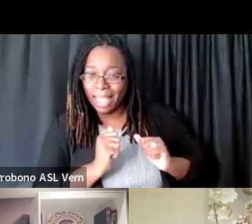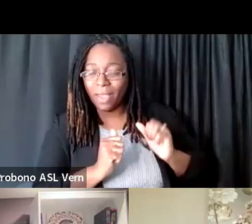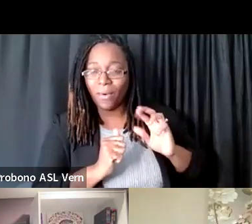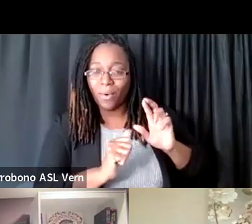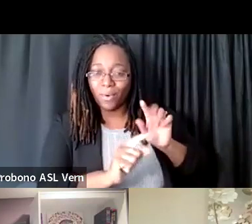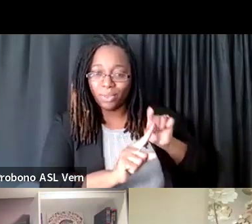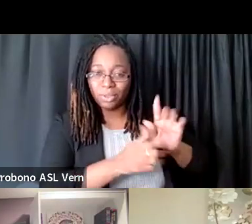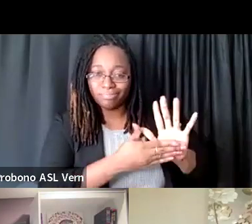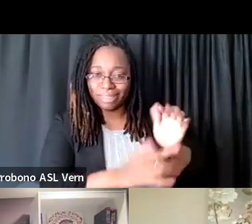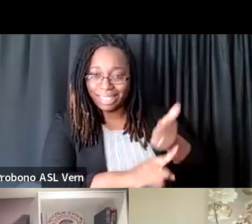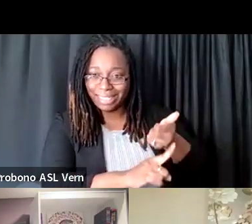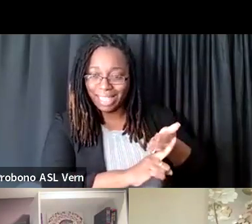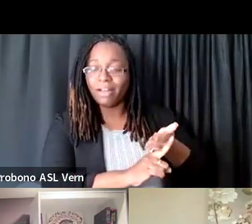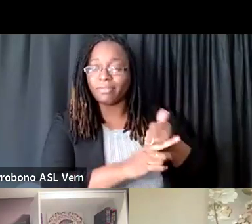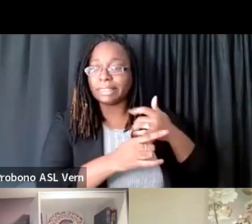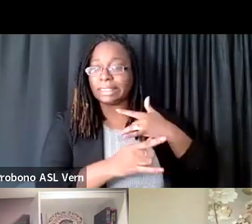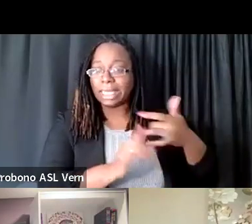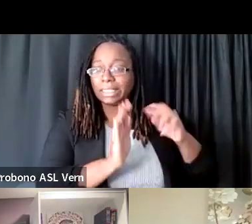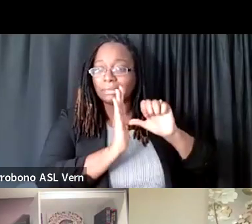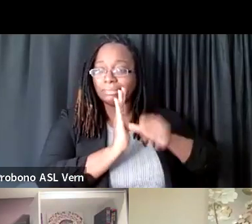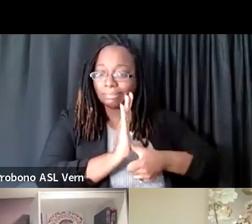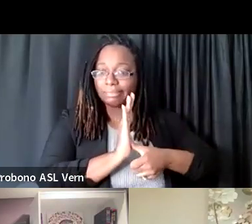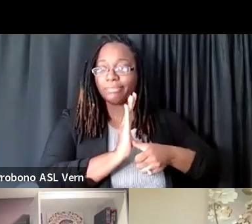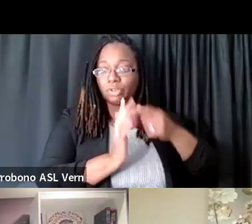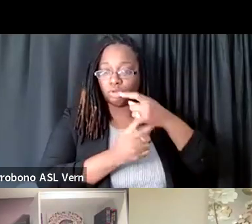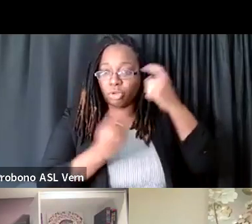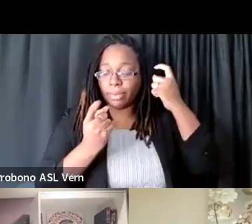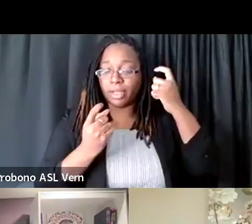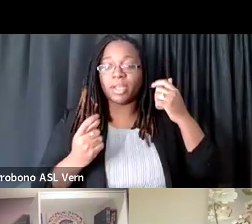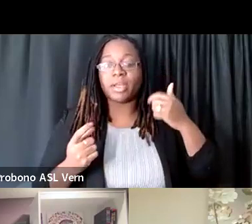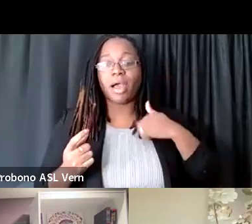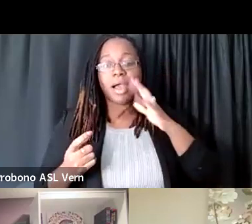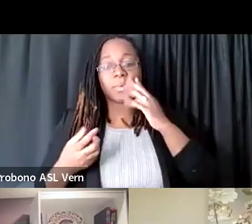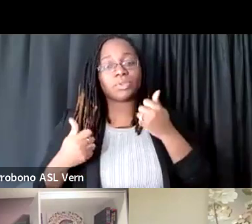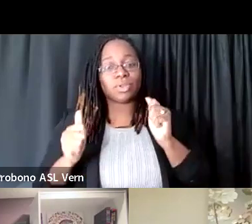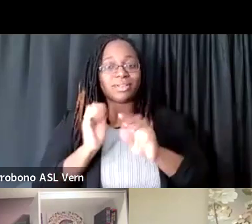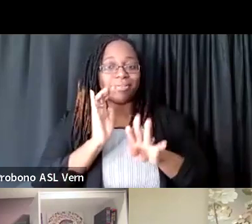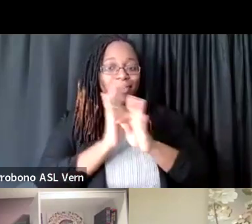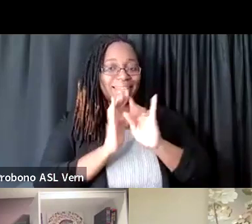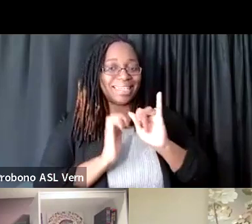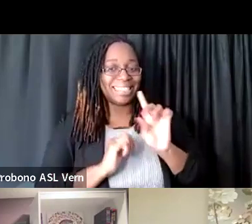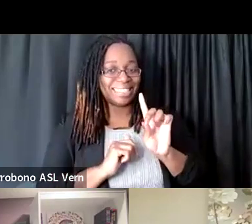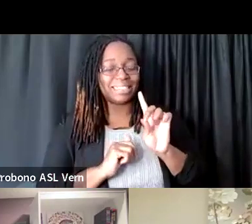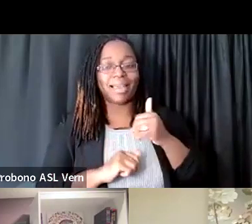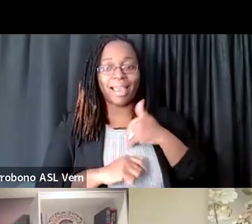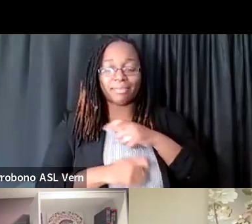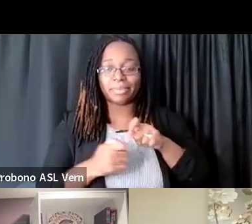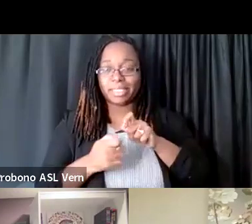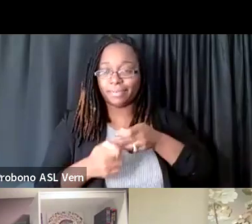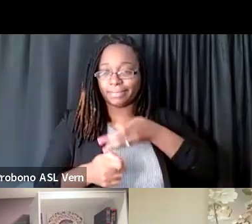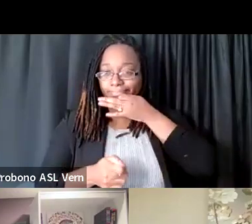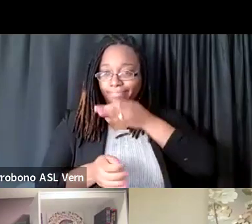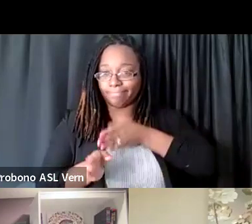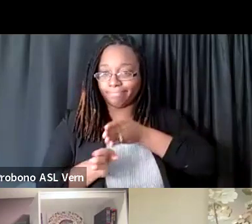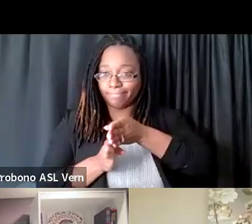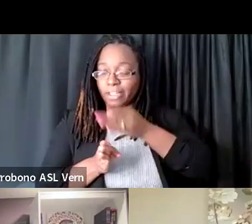ID, even though we're not therapists, I would find an ID that, you know, has a specific expertise in